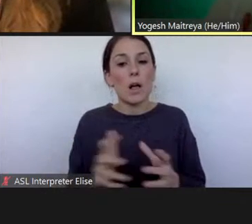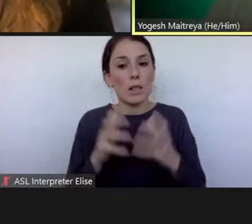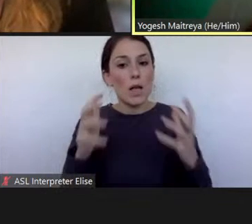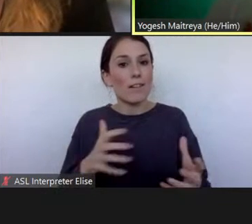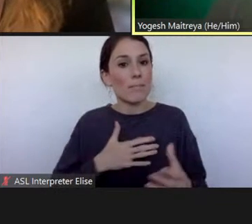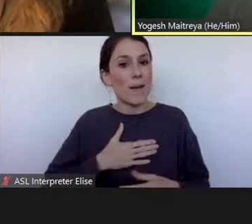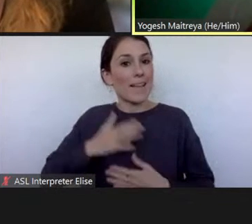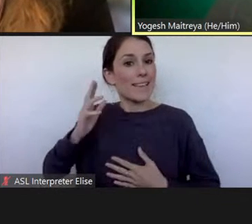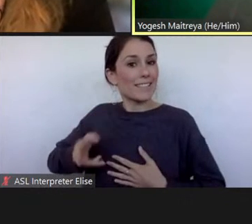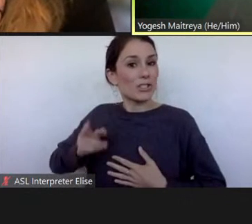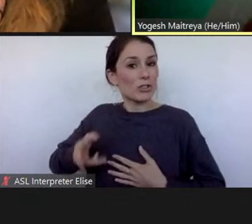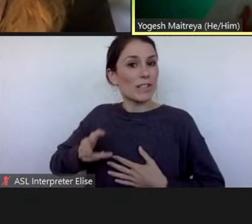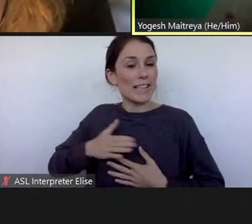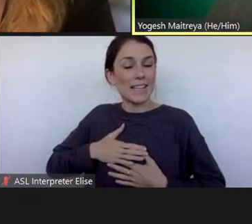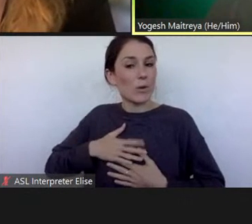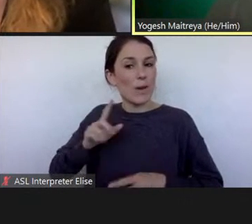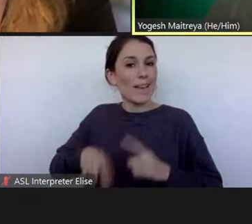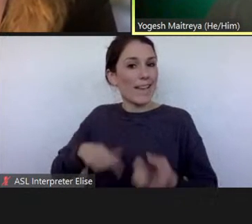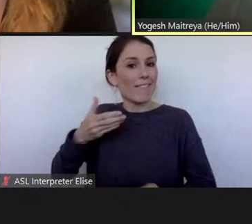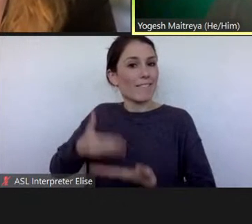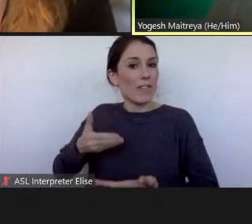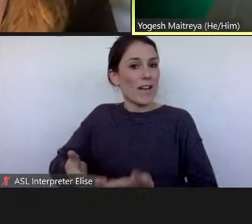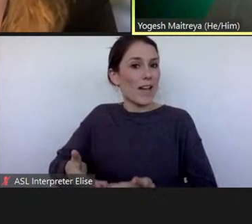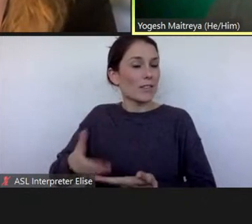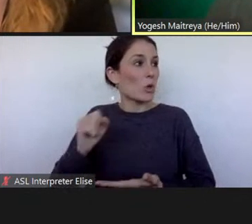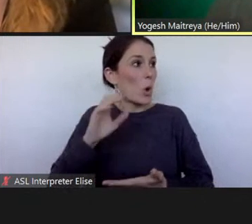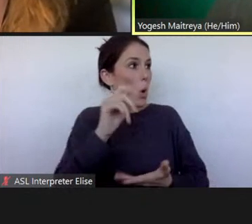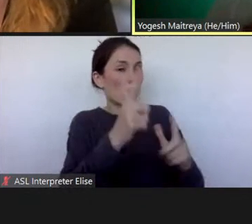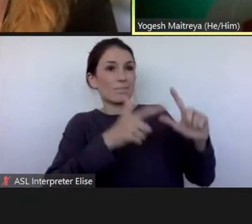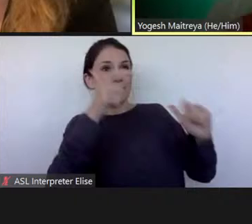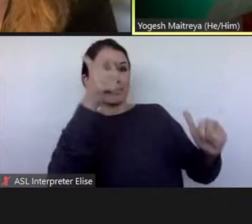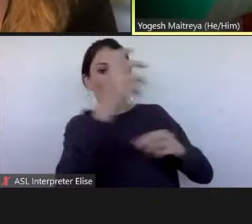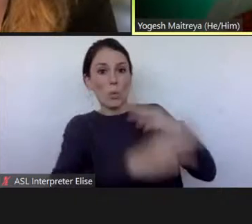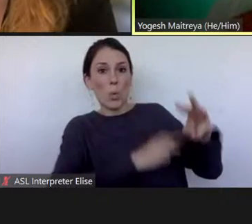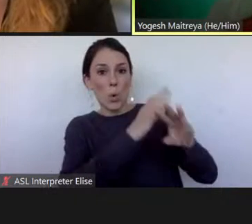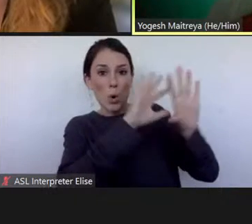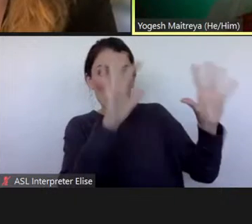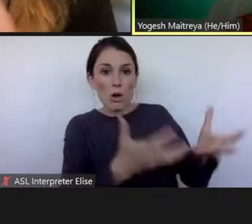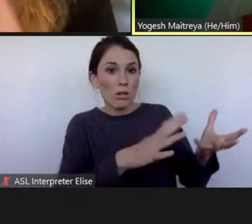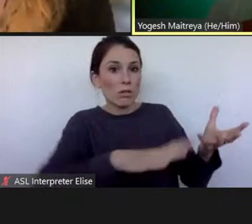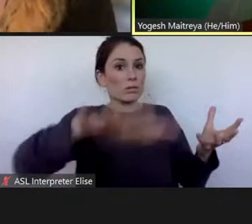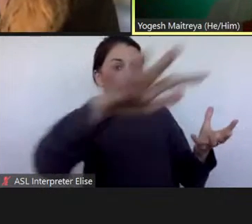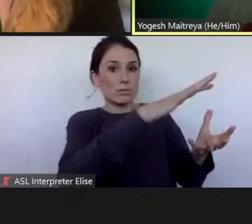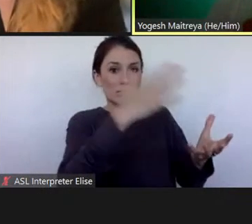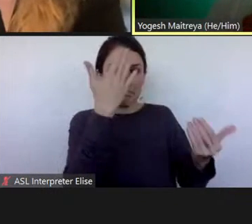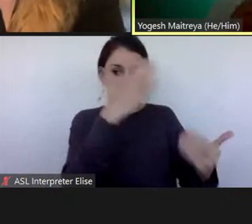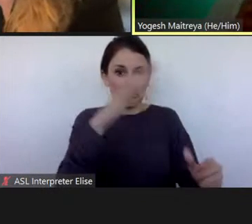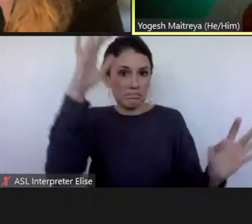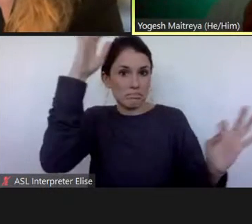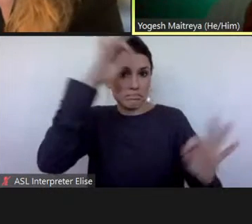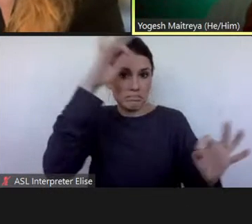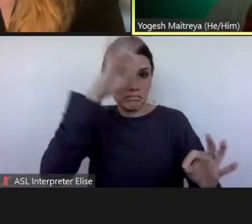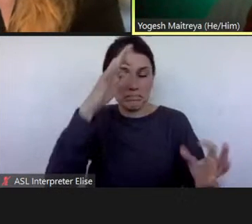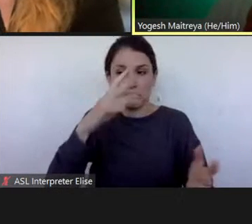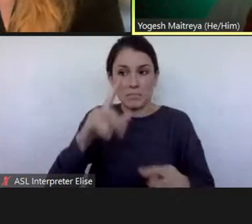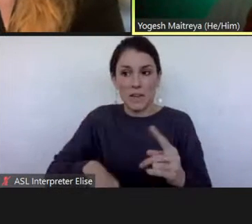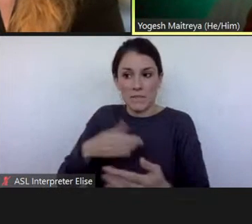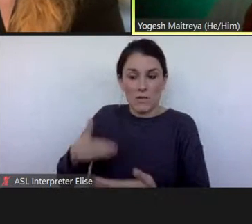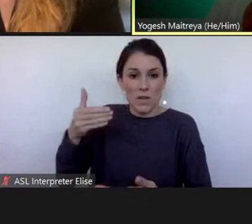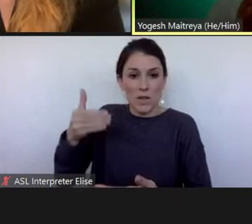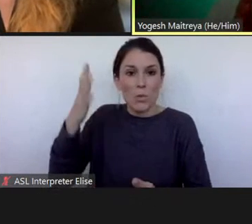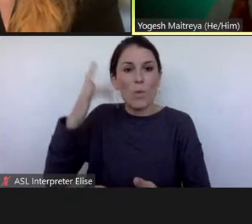history is not verifiable to the larger world, because because of the languages we have, the languages which